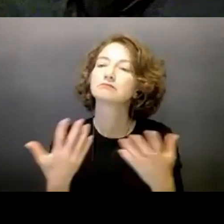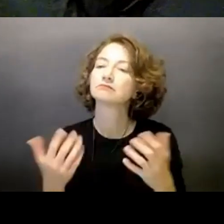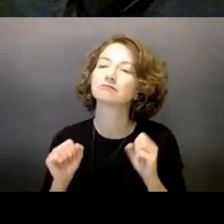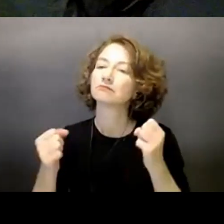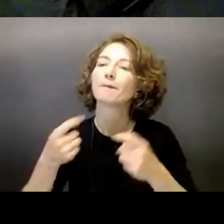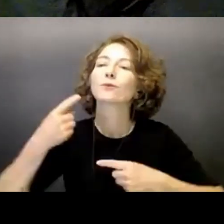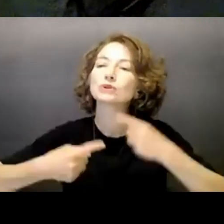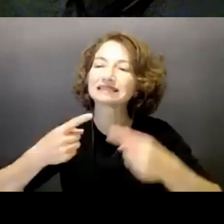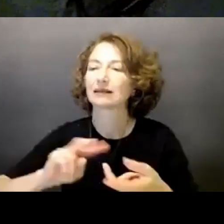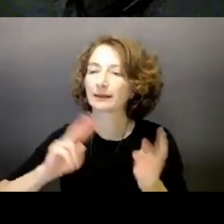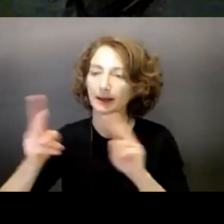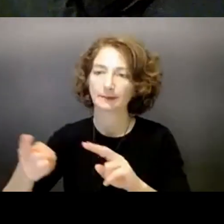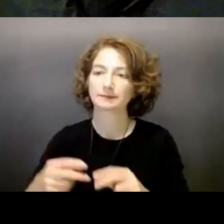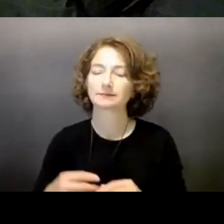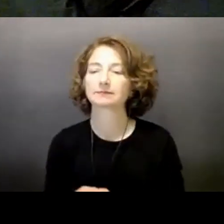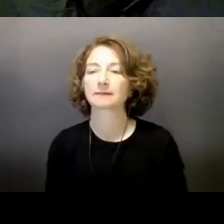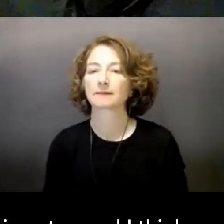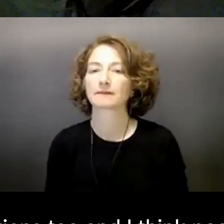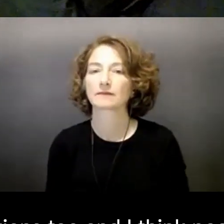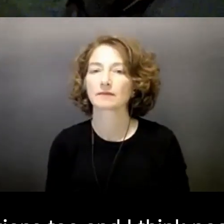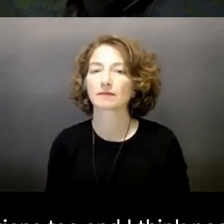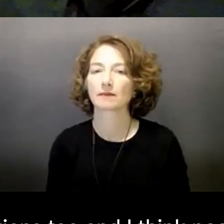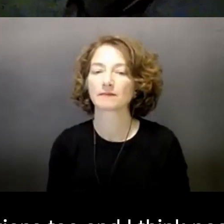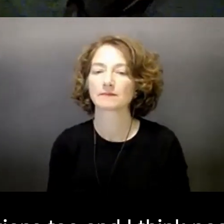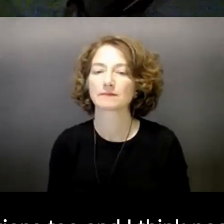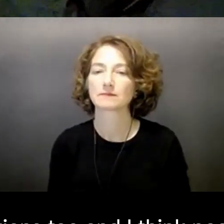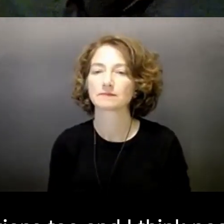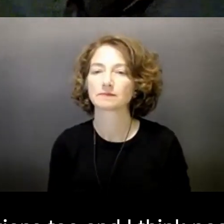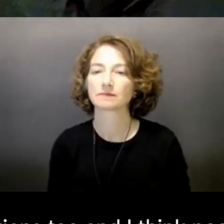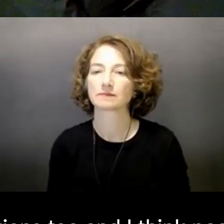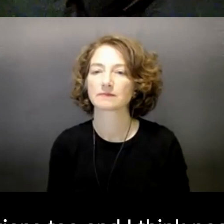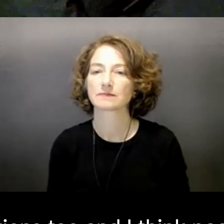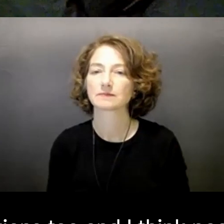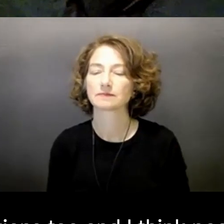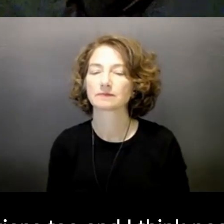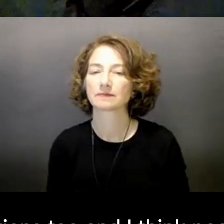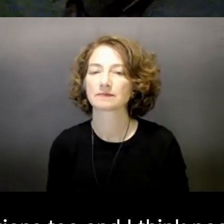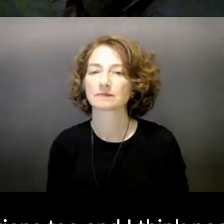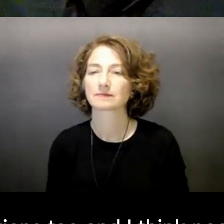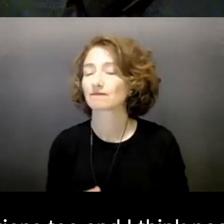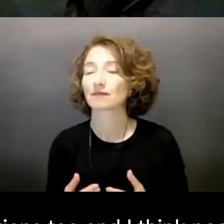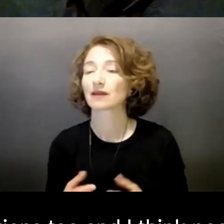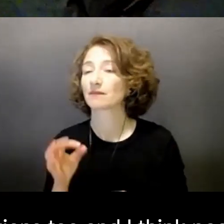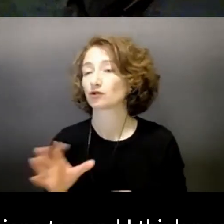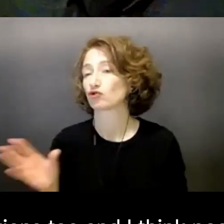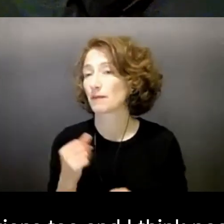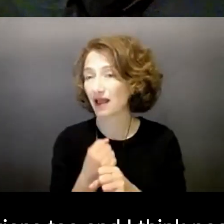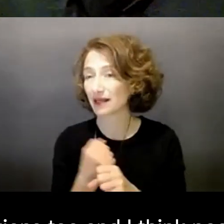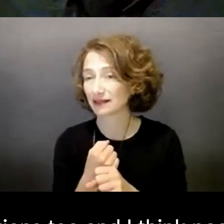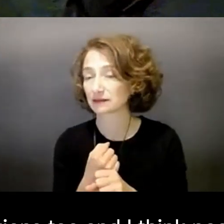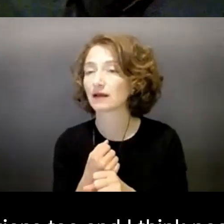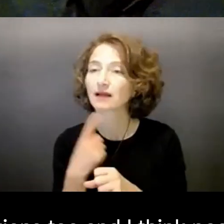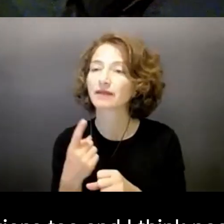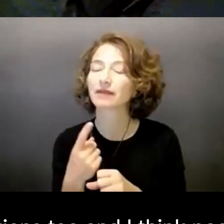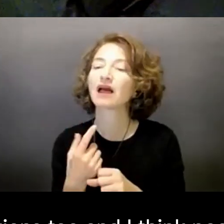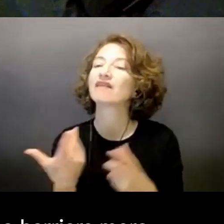what it is we're expecting to create even. So I'm excited about those collaborations too. And I think people, at least here in the